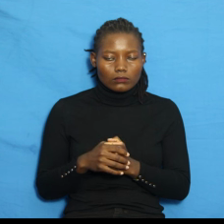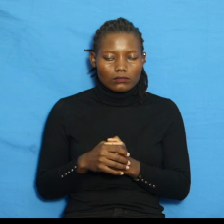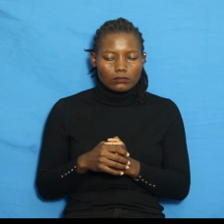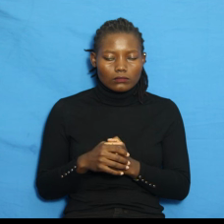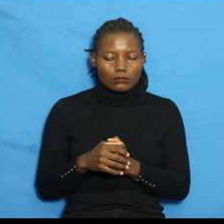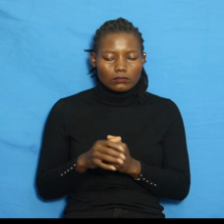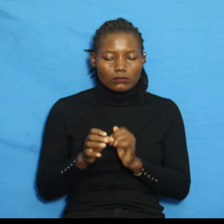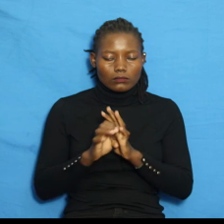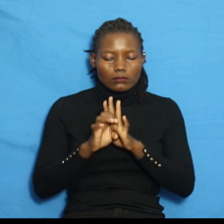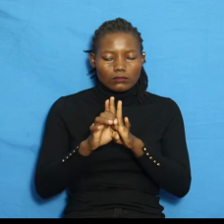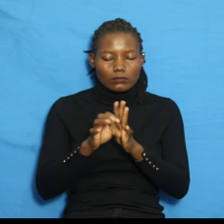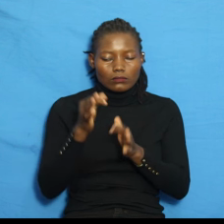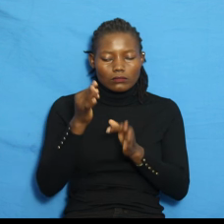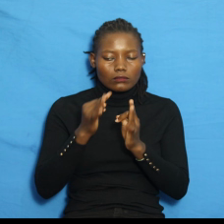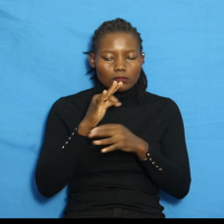do not,